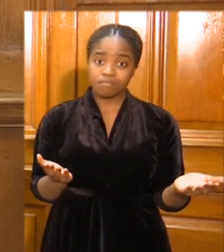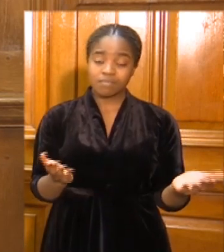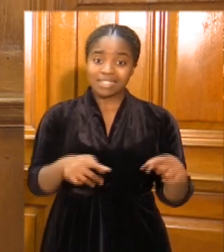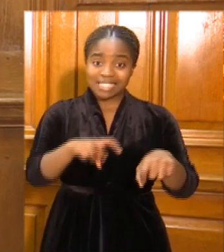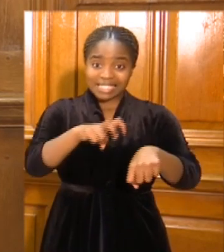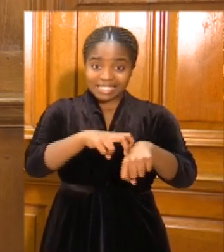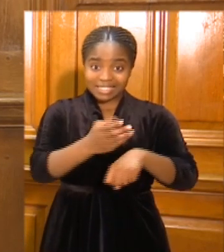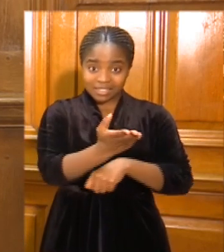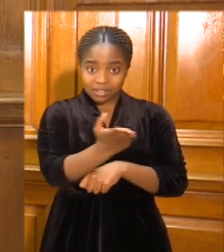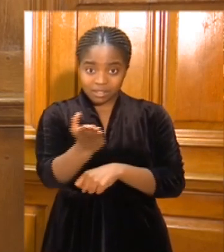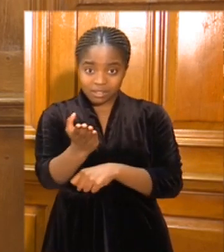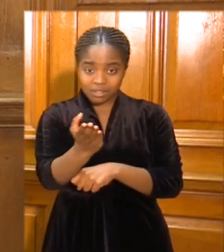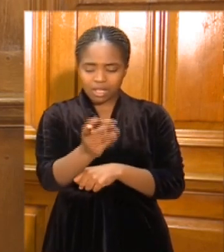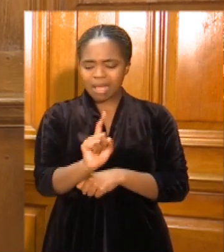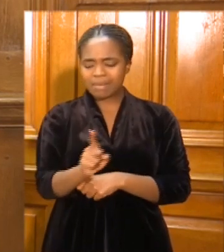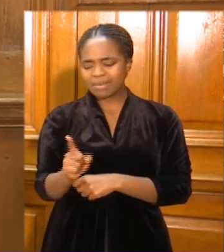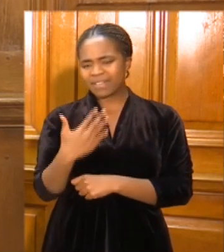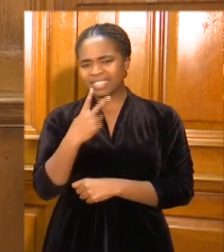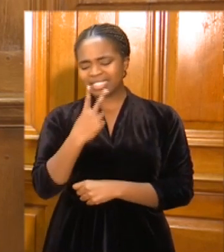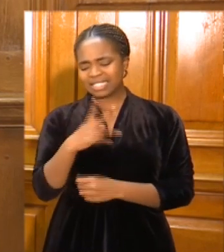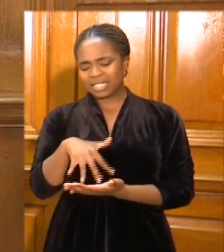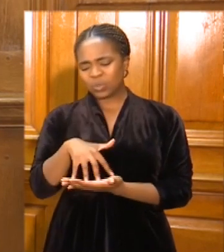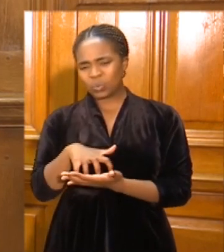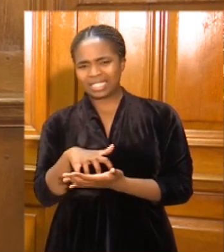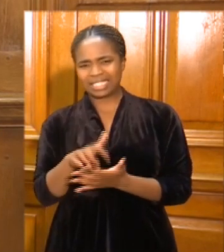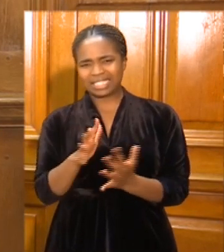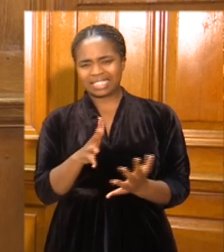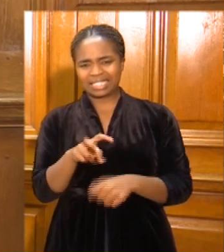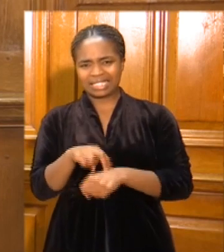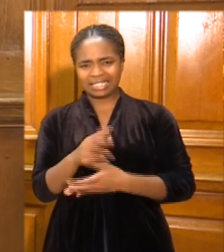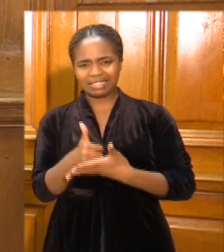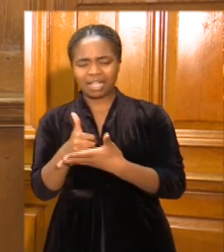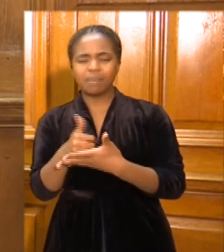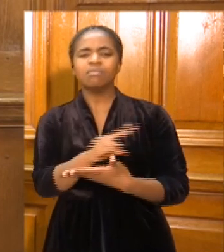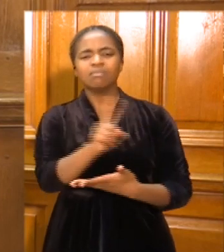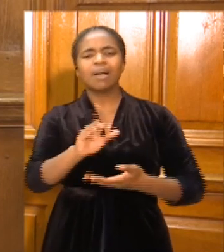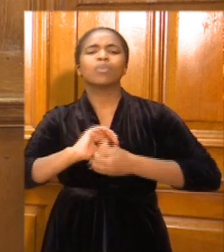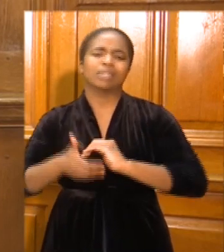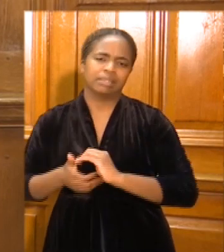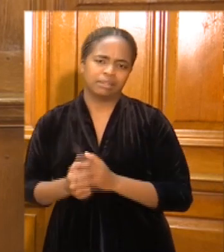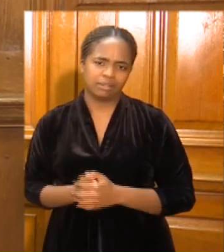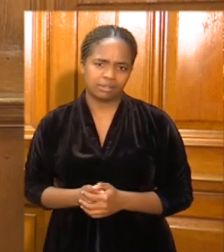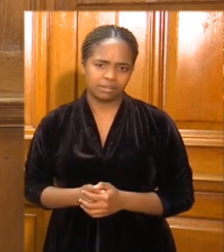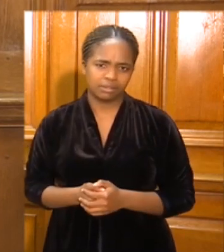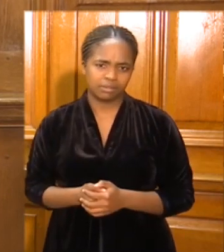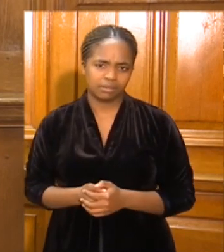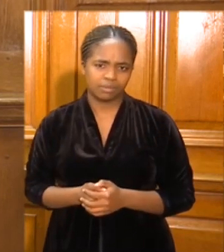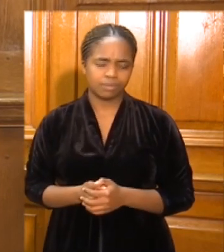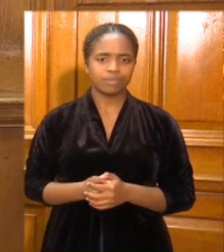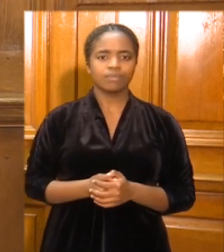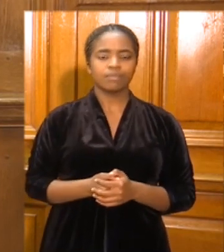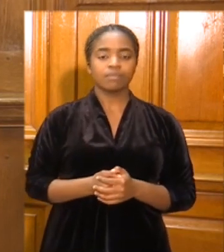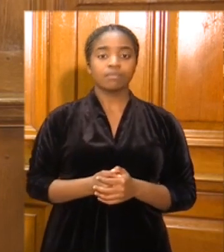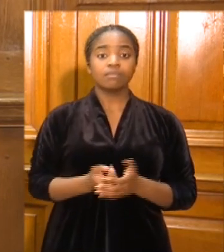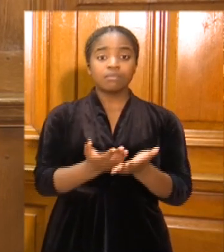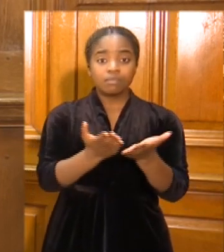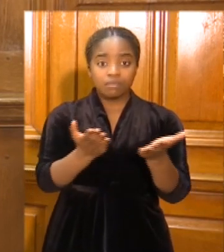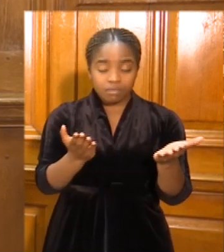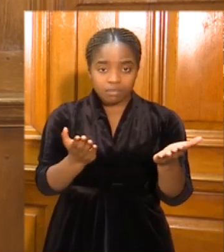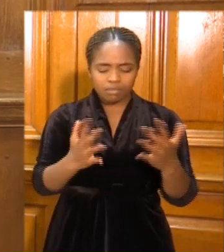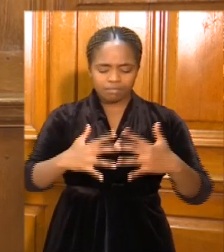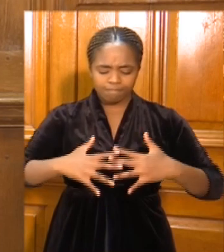to protect the weakest and most vulnerable amongst us. We look to you to demonstrate the